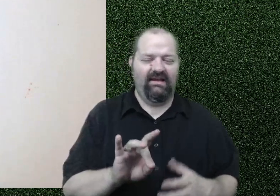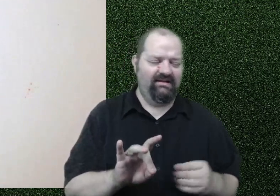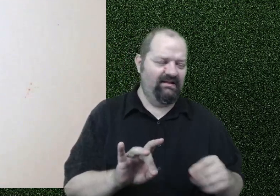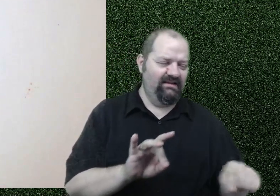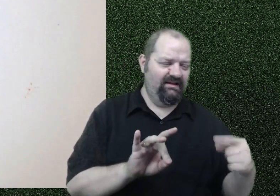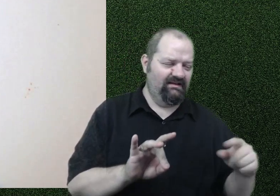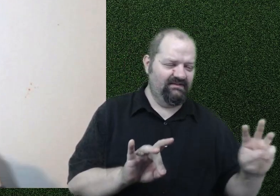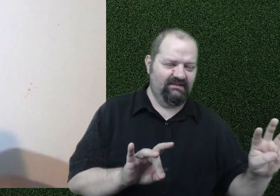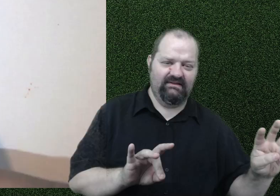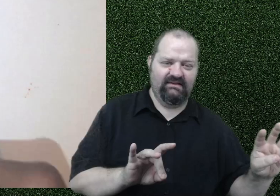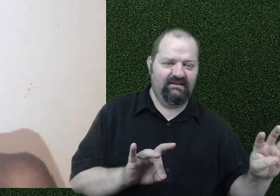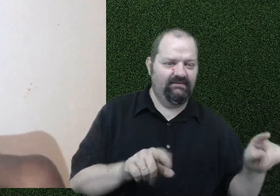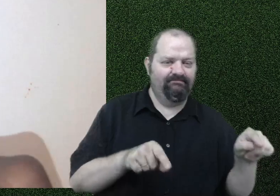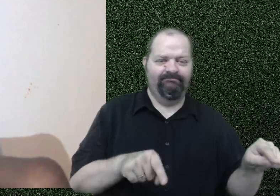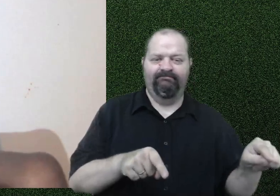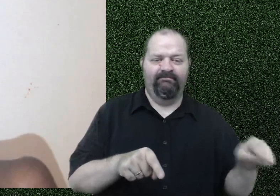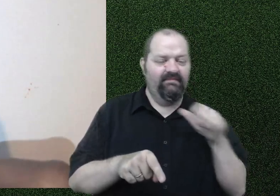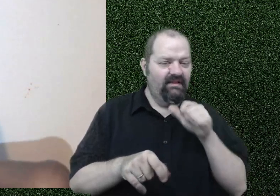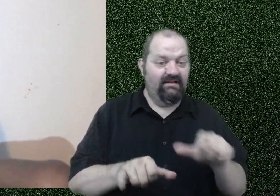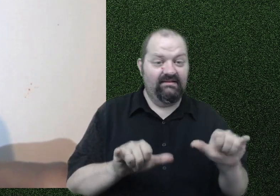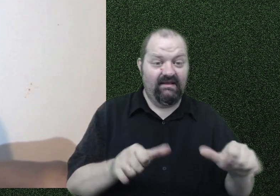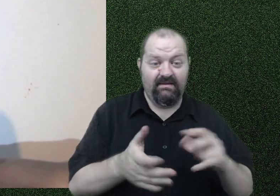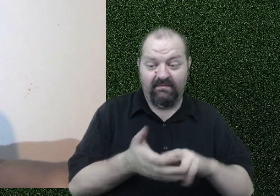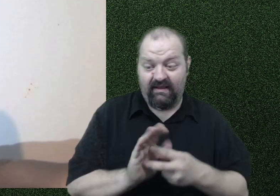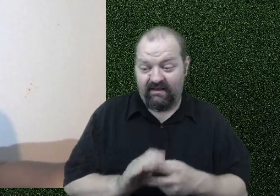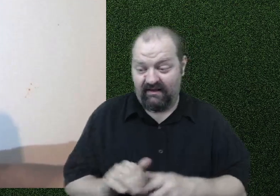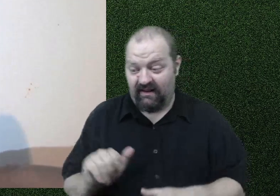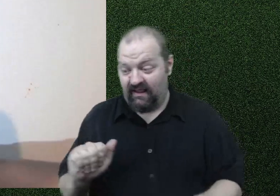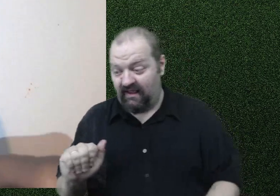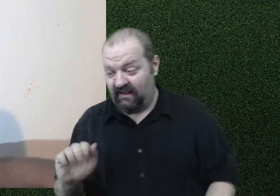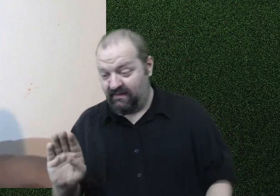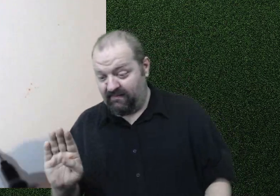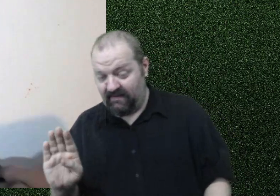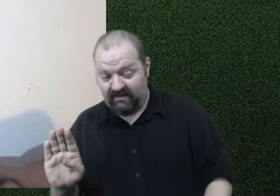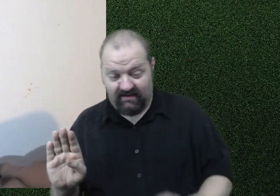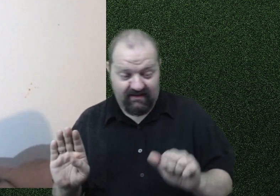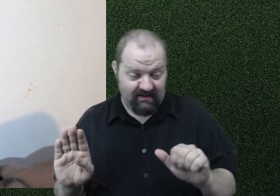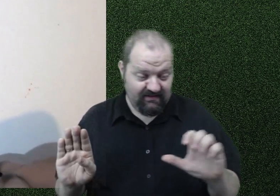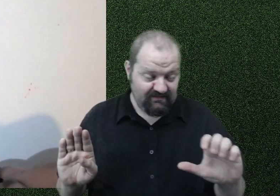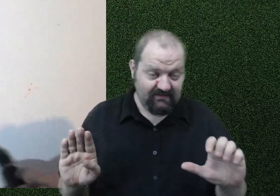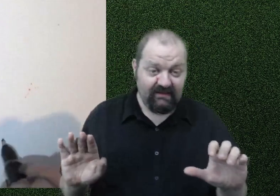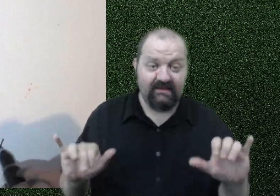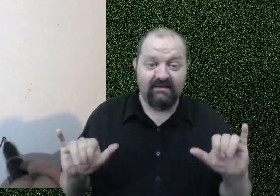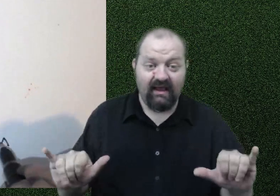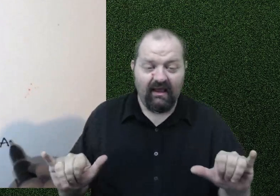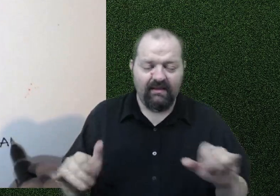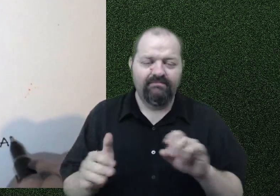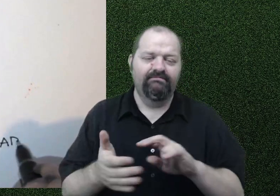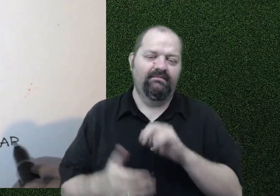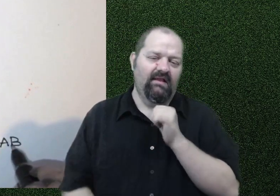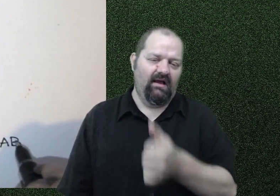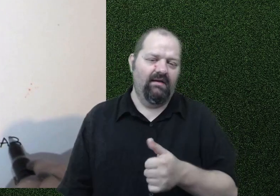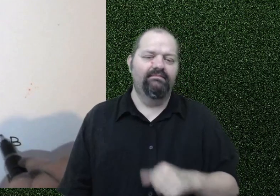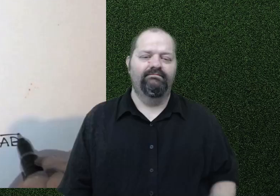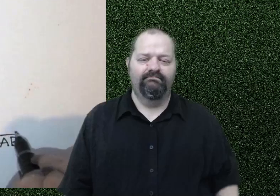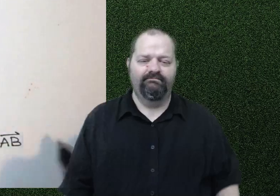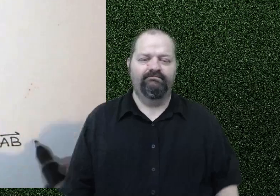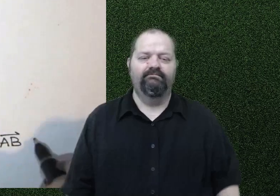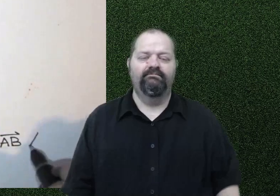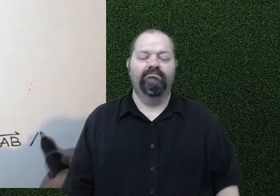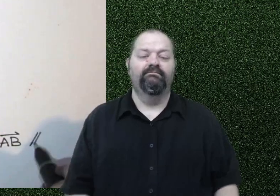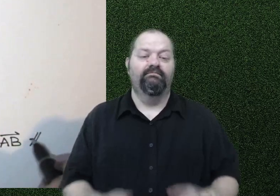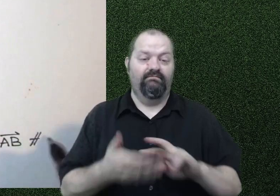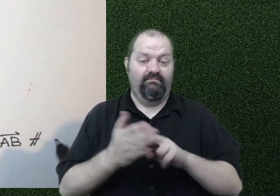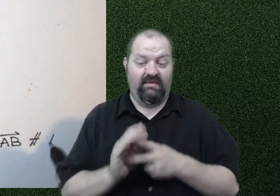there. I didn't get a -2 or a -6. That's not AB. So that means AB